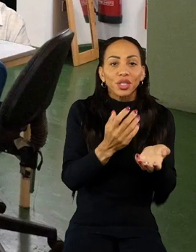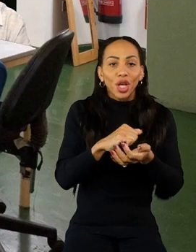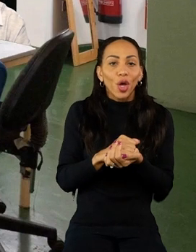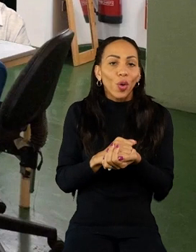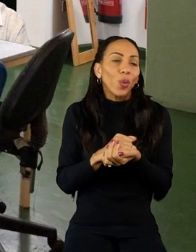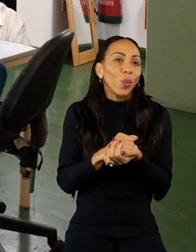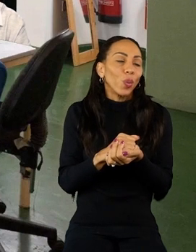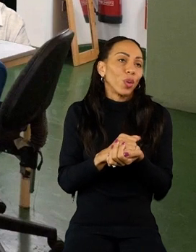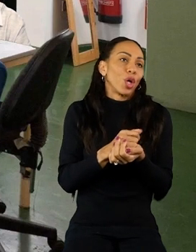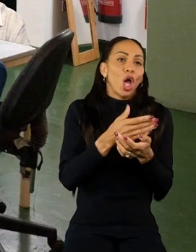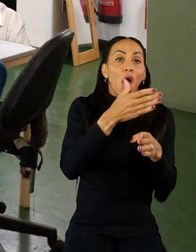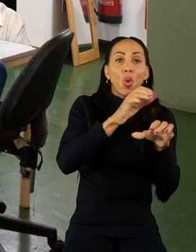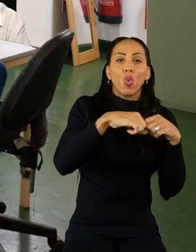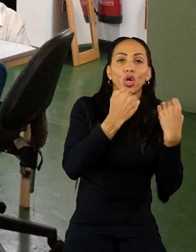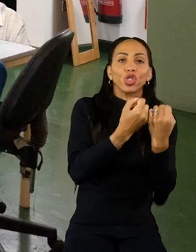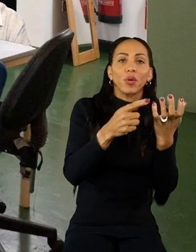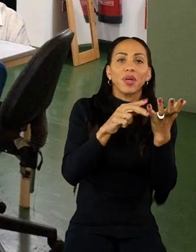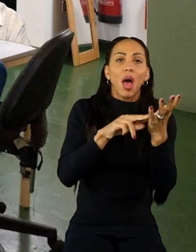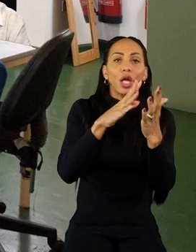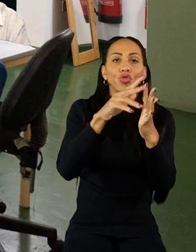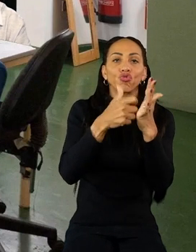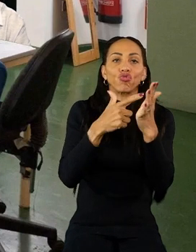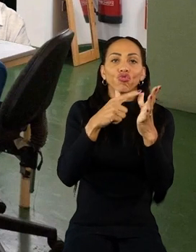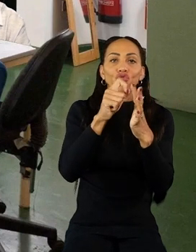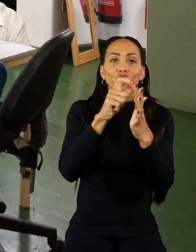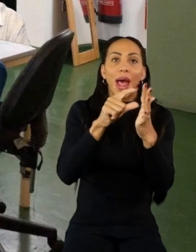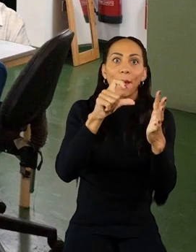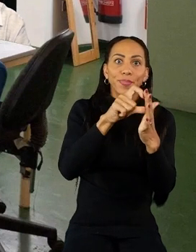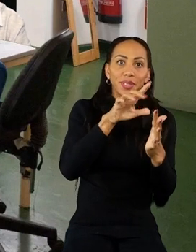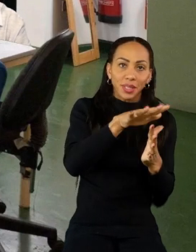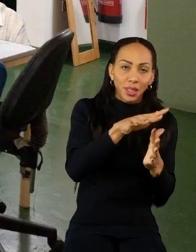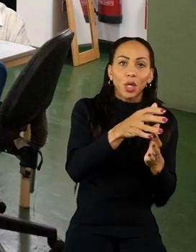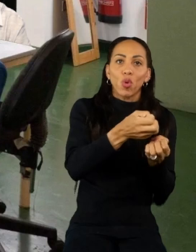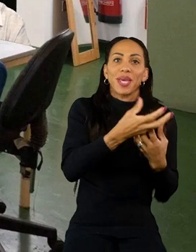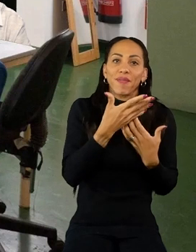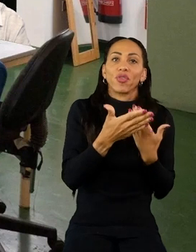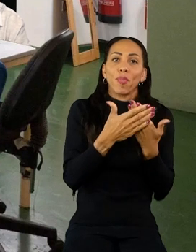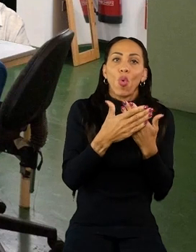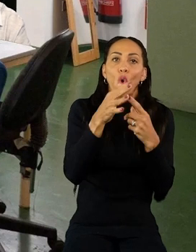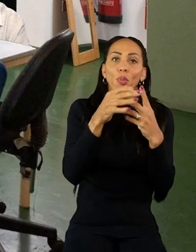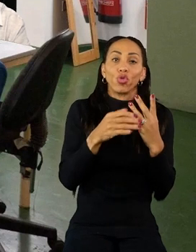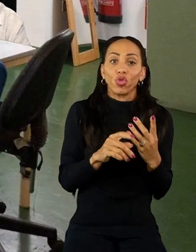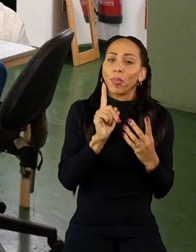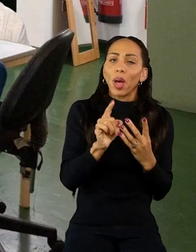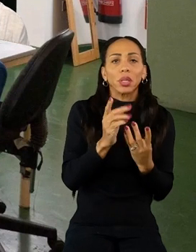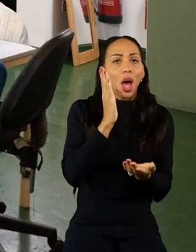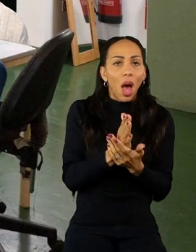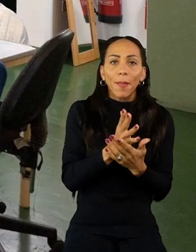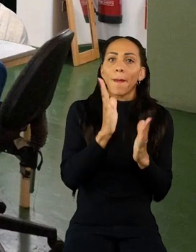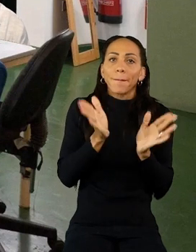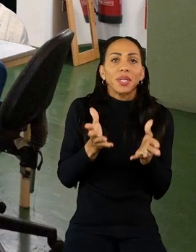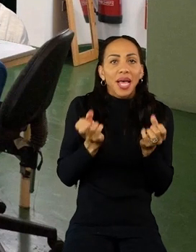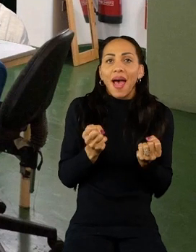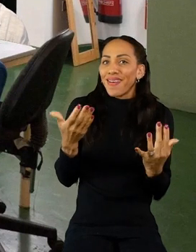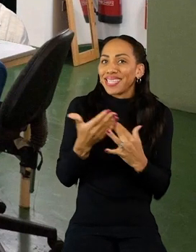doing with the workshops for Unwrapped. So sort of two different angles, I suppose.